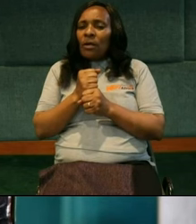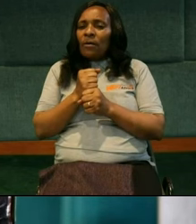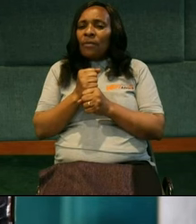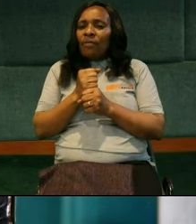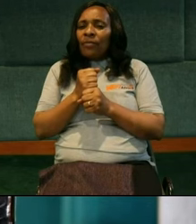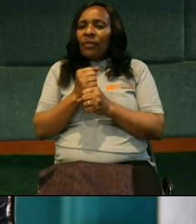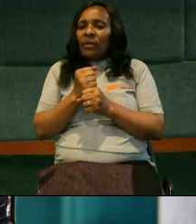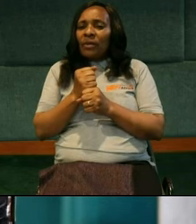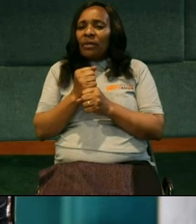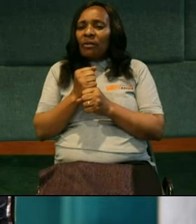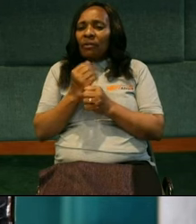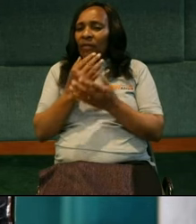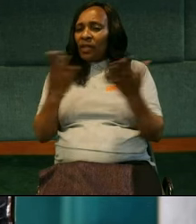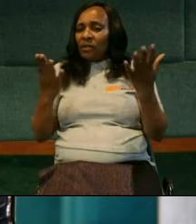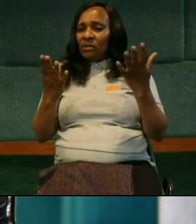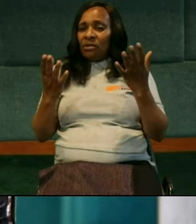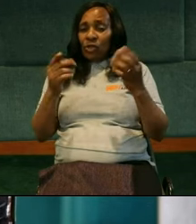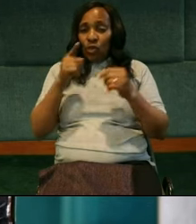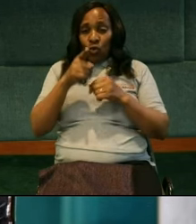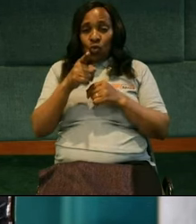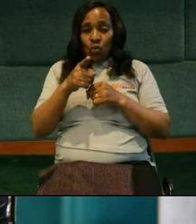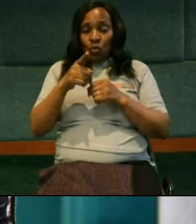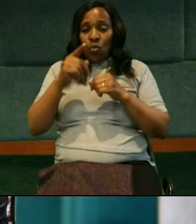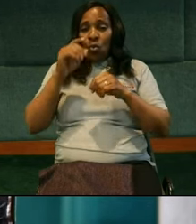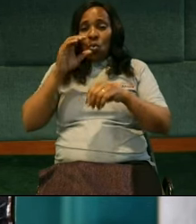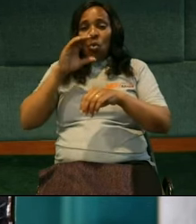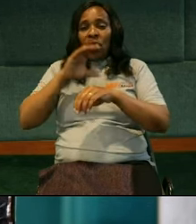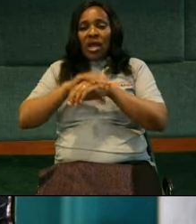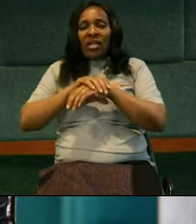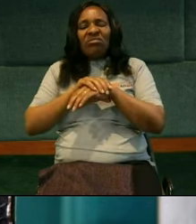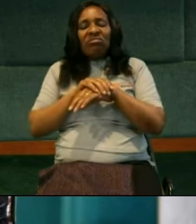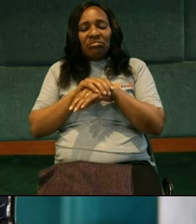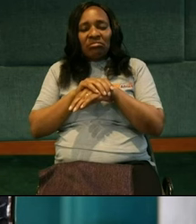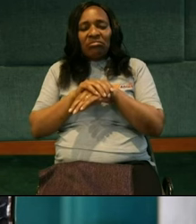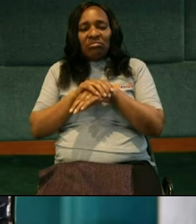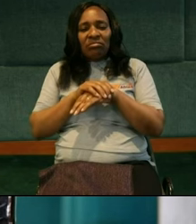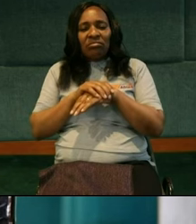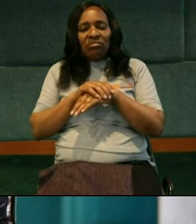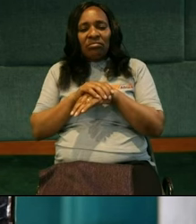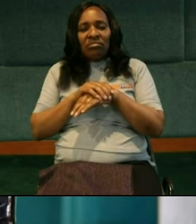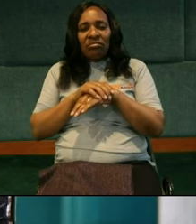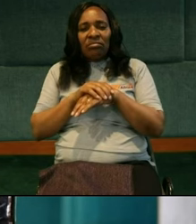to you, you get into